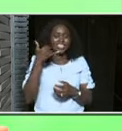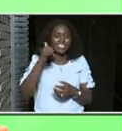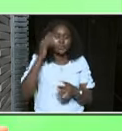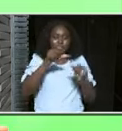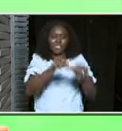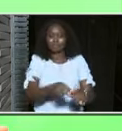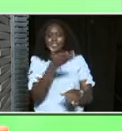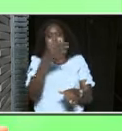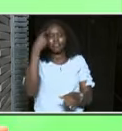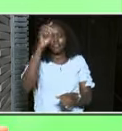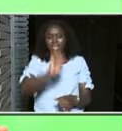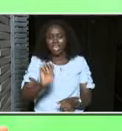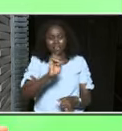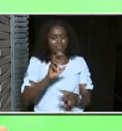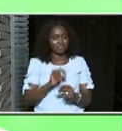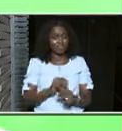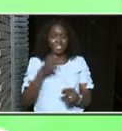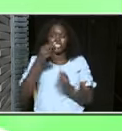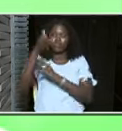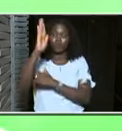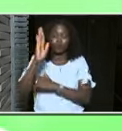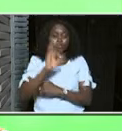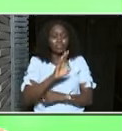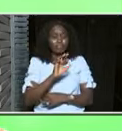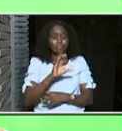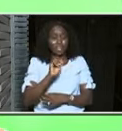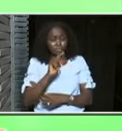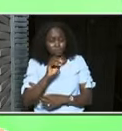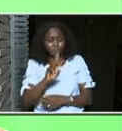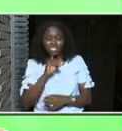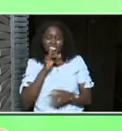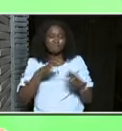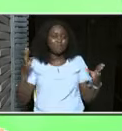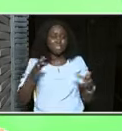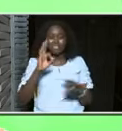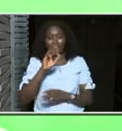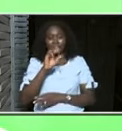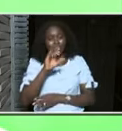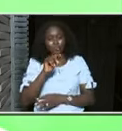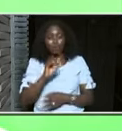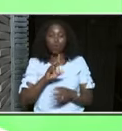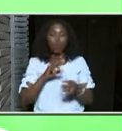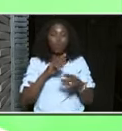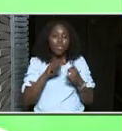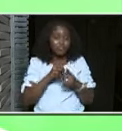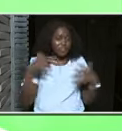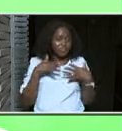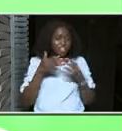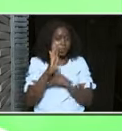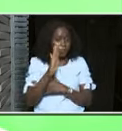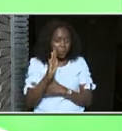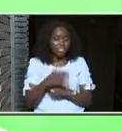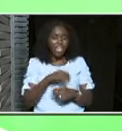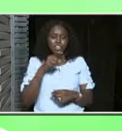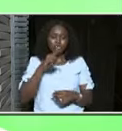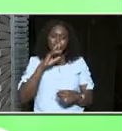They are not. The God factor is a big factor. When you fear God in leadership and able to say what you want to